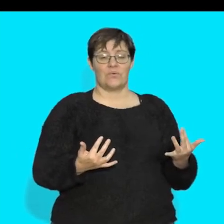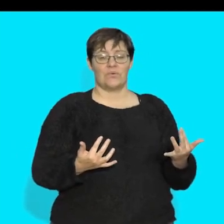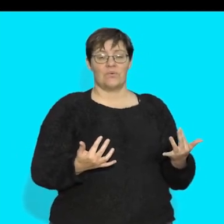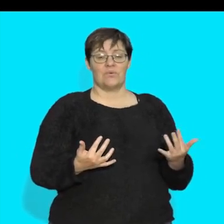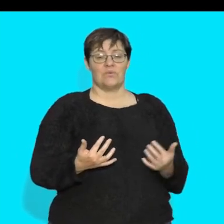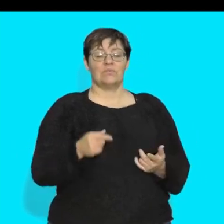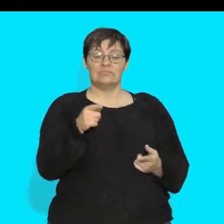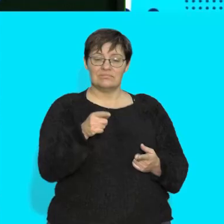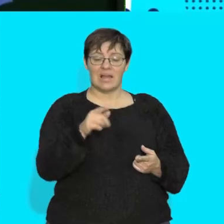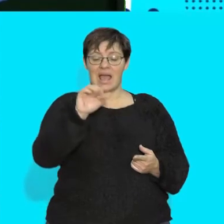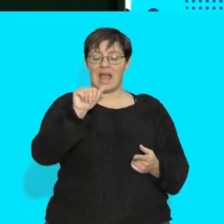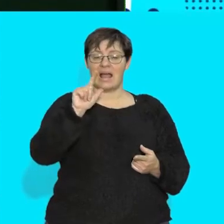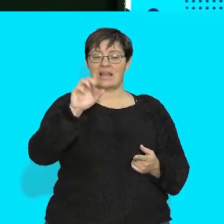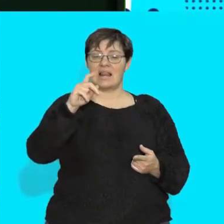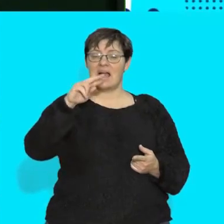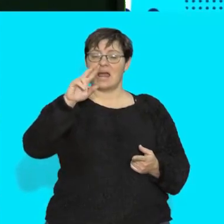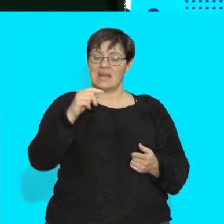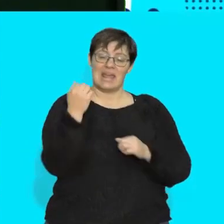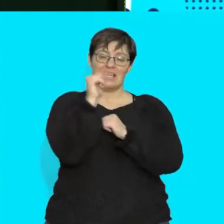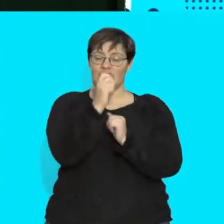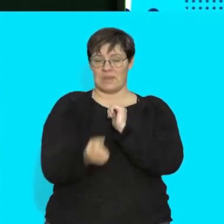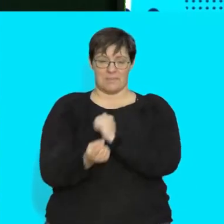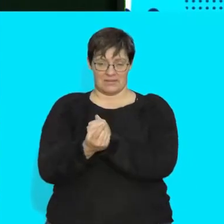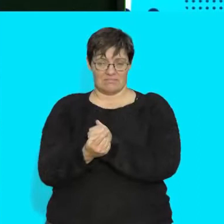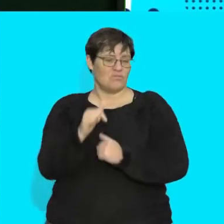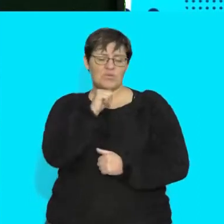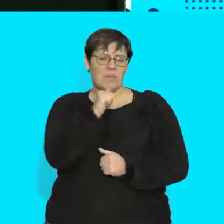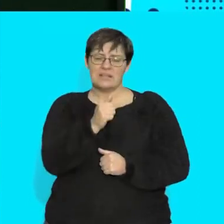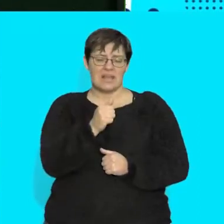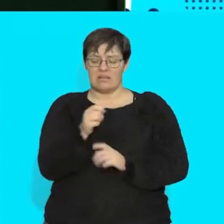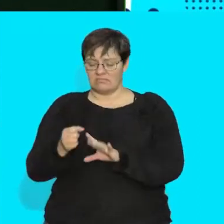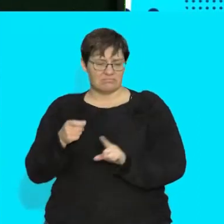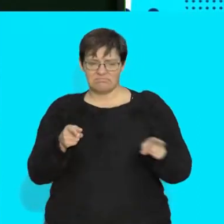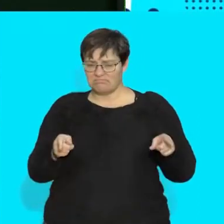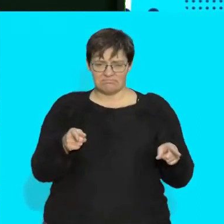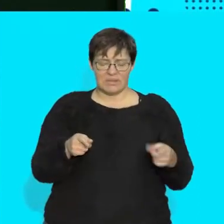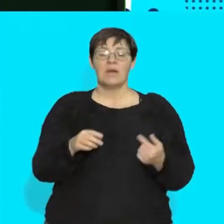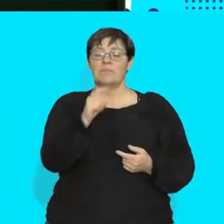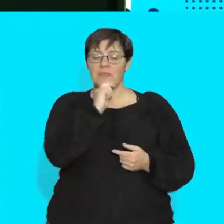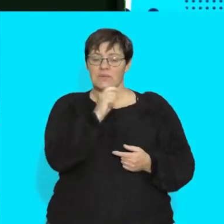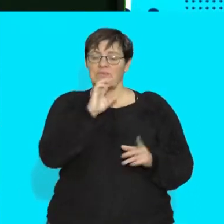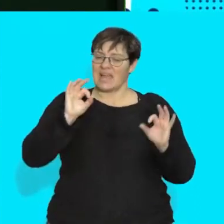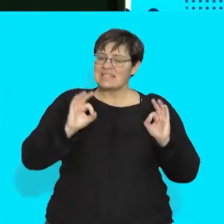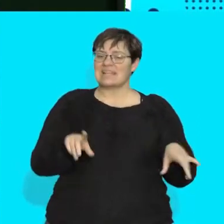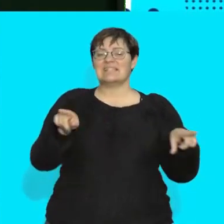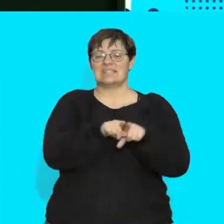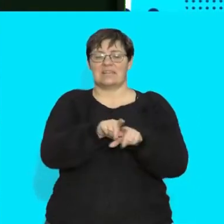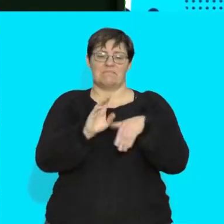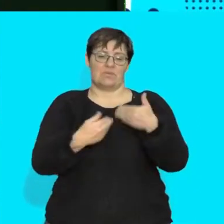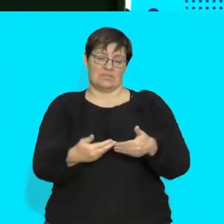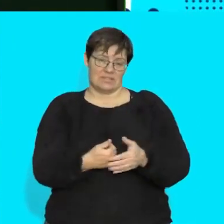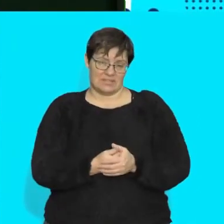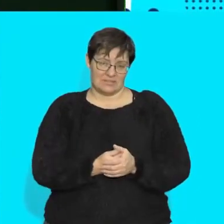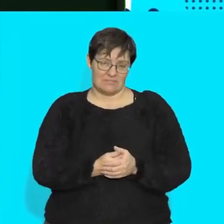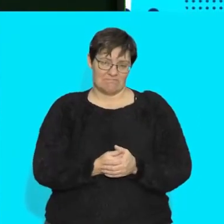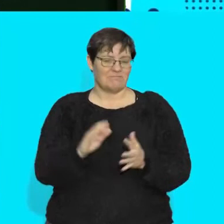the chlor-alkali industry operates. Doesn't matter which type of cell it is, but they will use exactly the